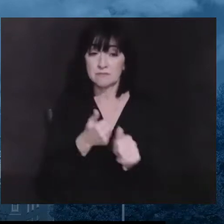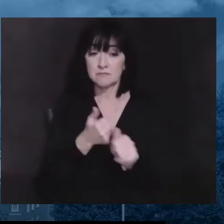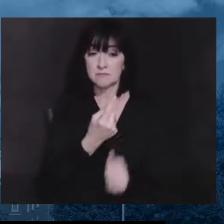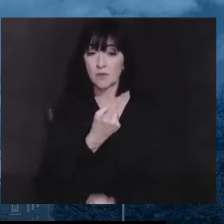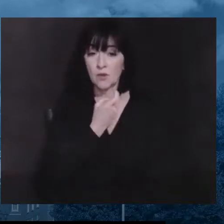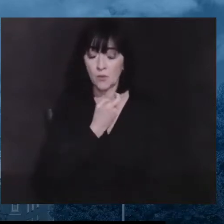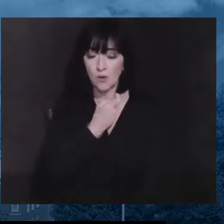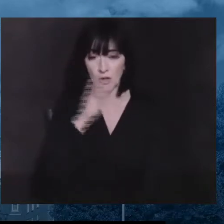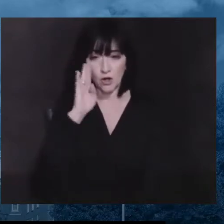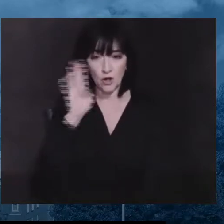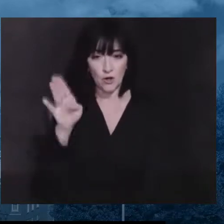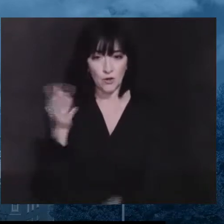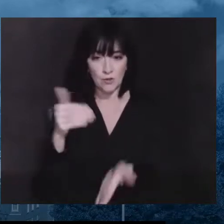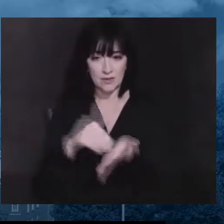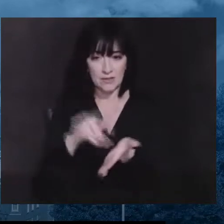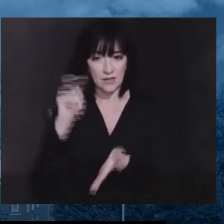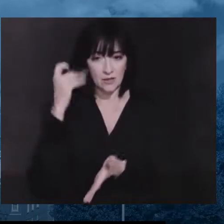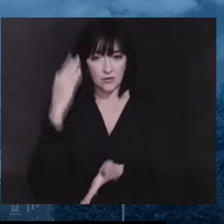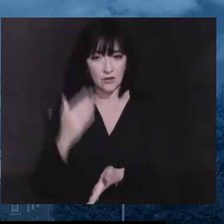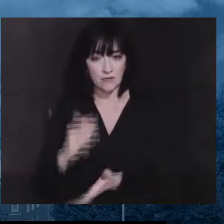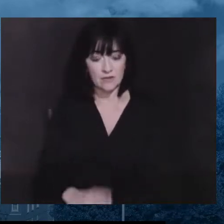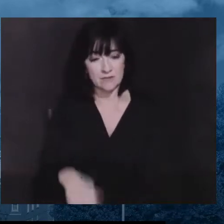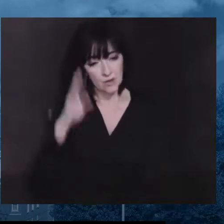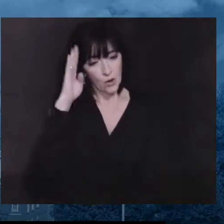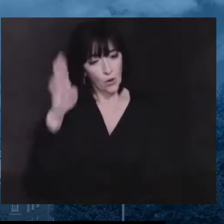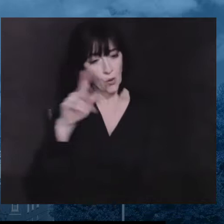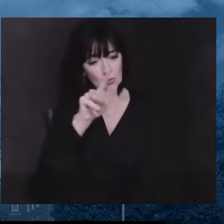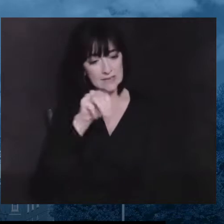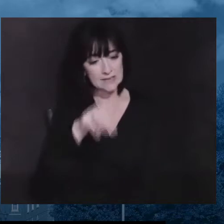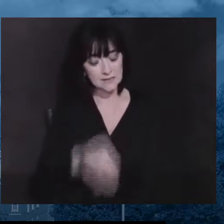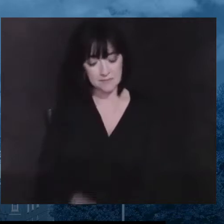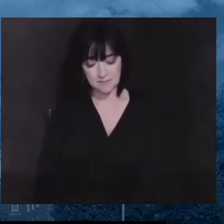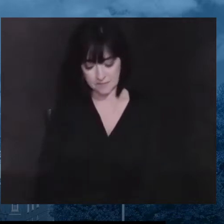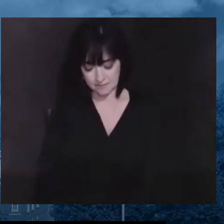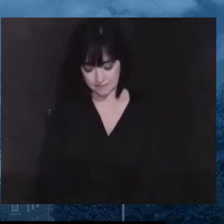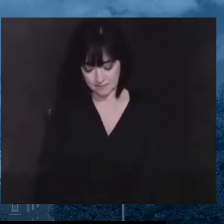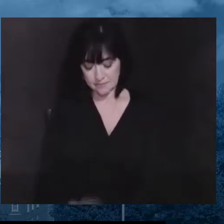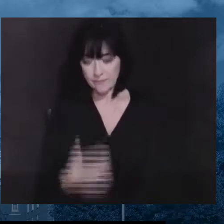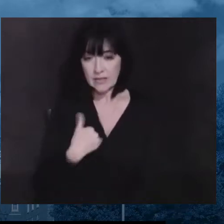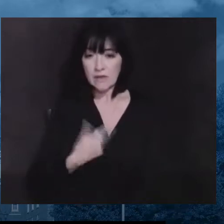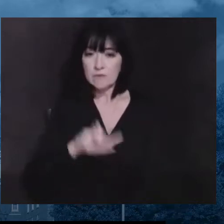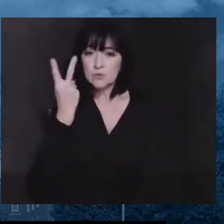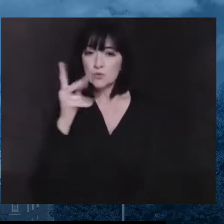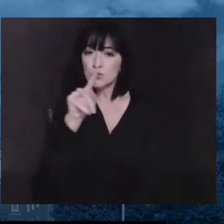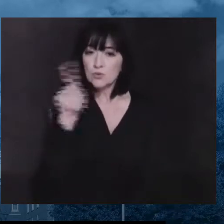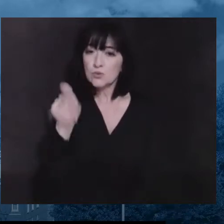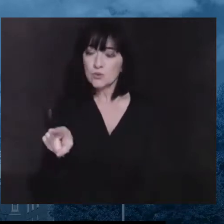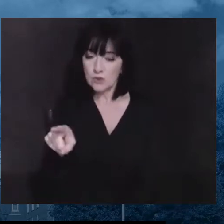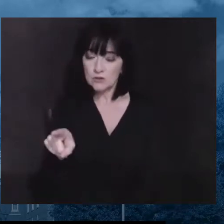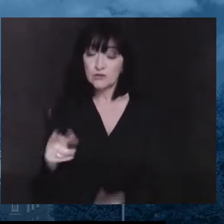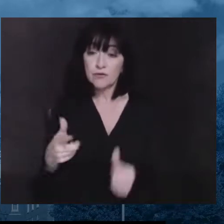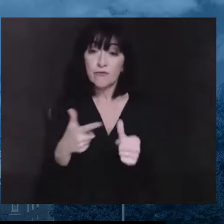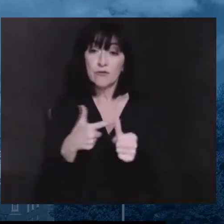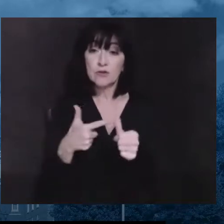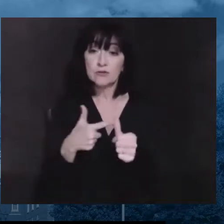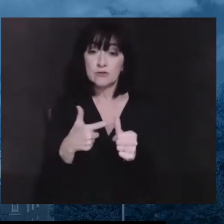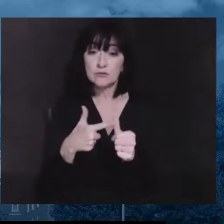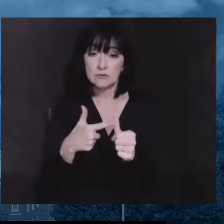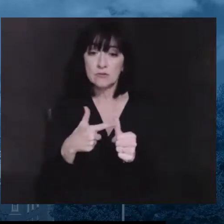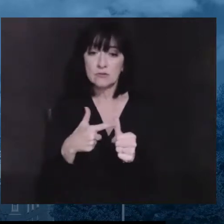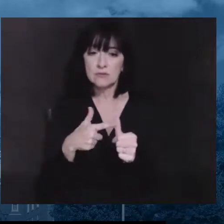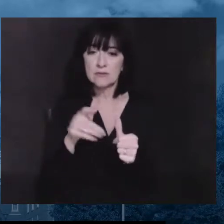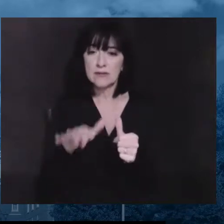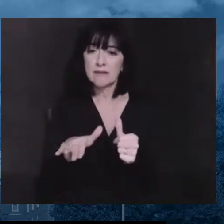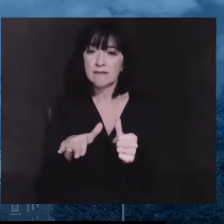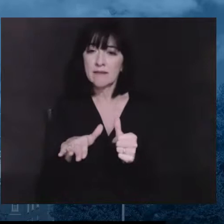Hello again, Governor. Hello, Tim. I have two questions. The first one is on the new curfew